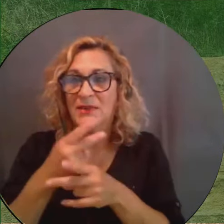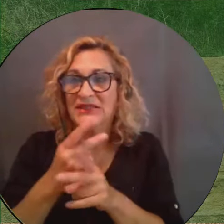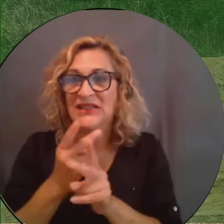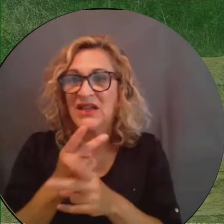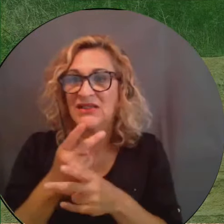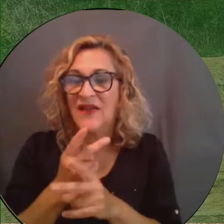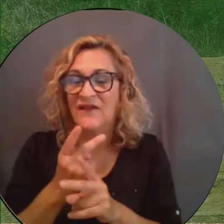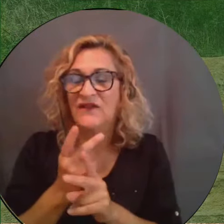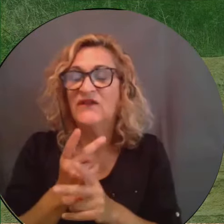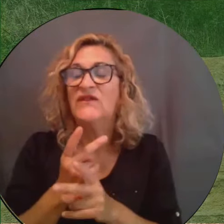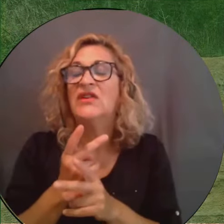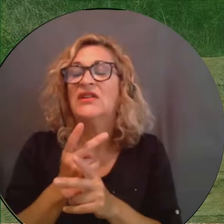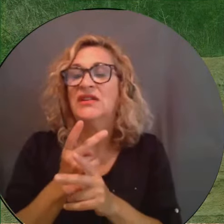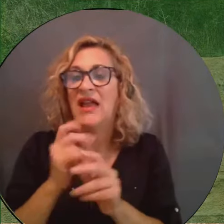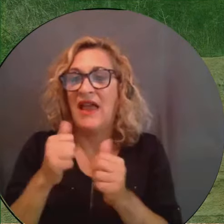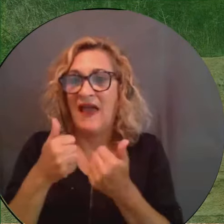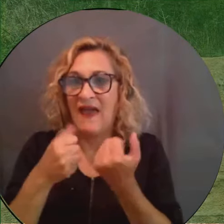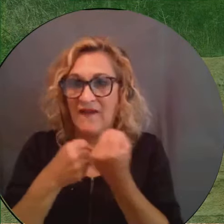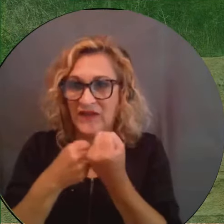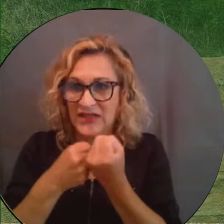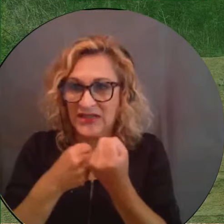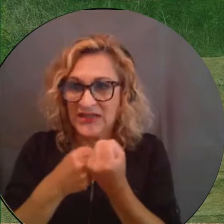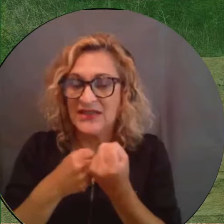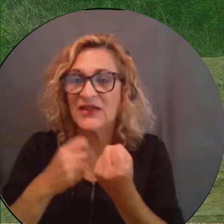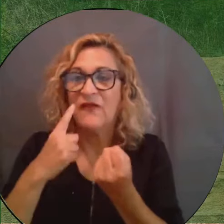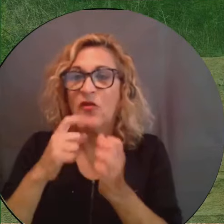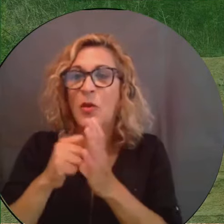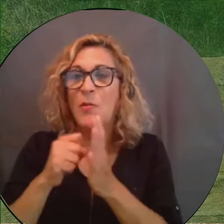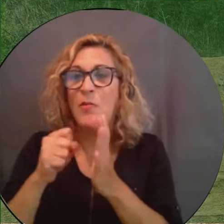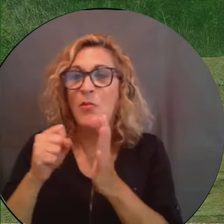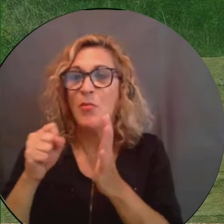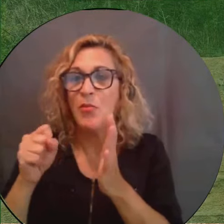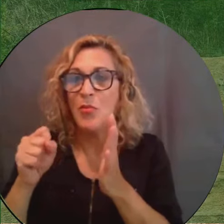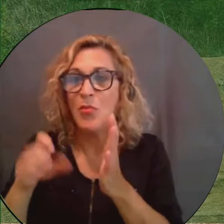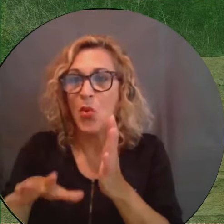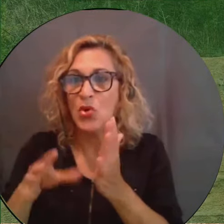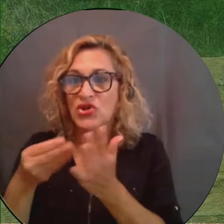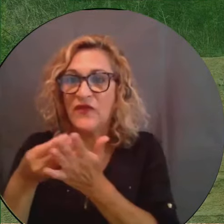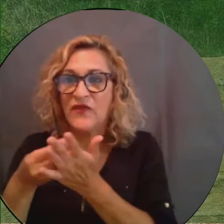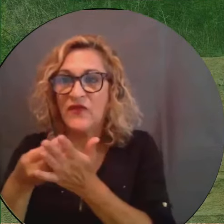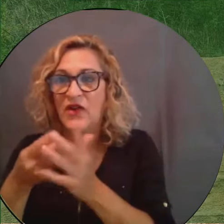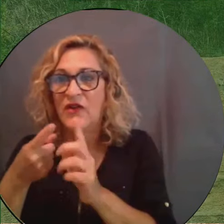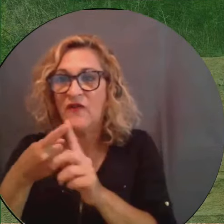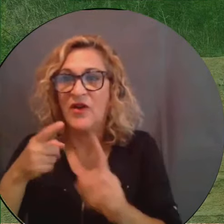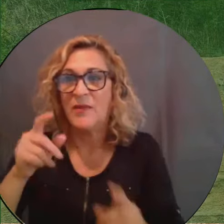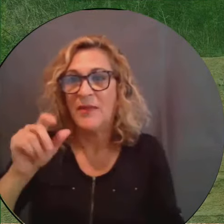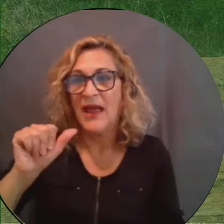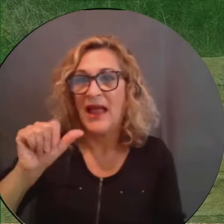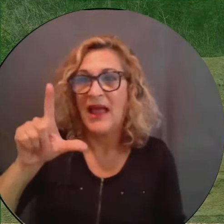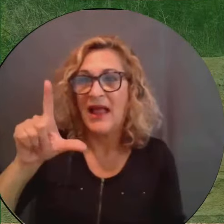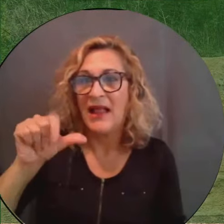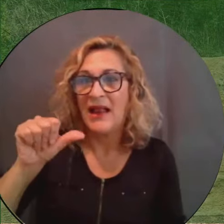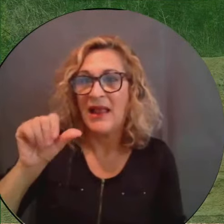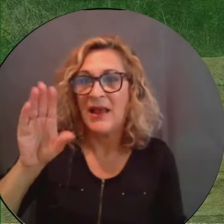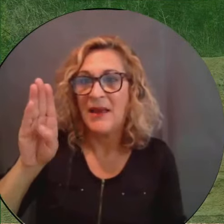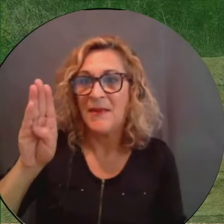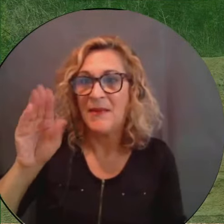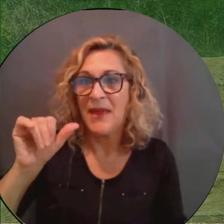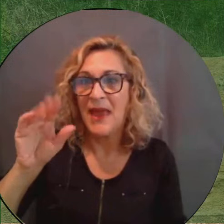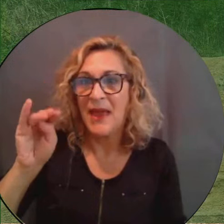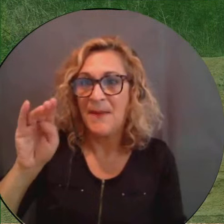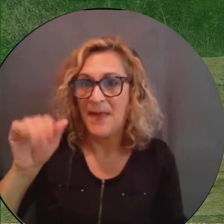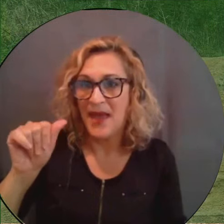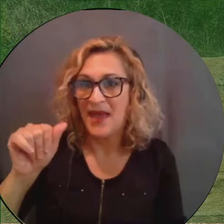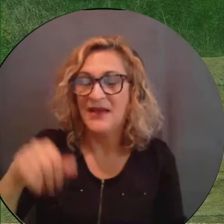former abortion fund out of Alabama. So Yellowhammer really got its start from